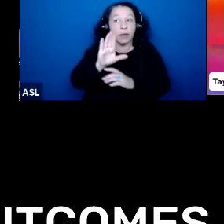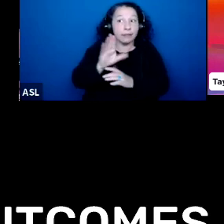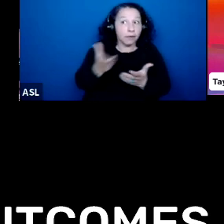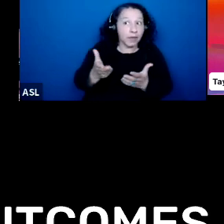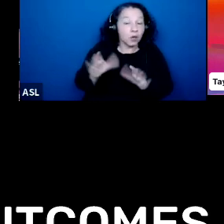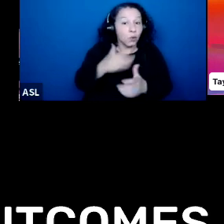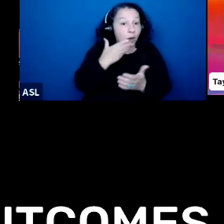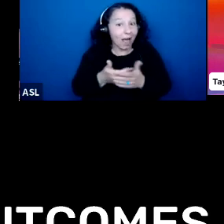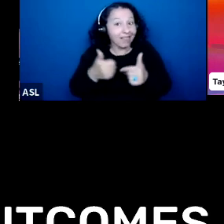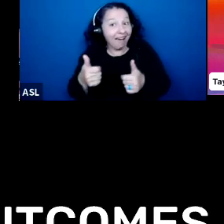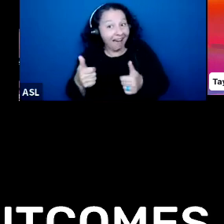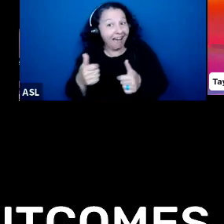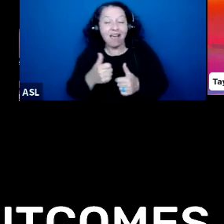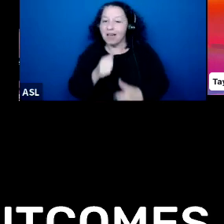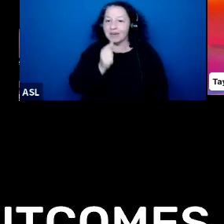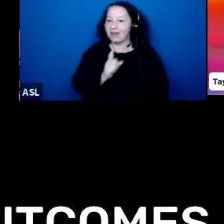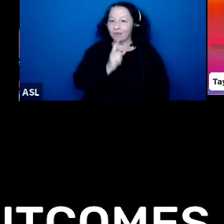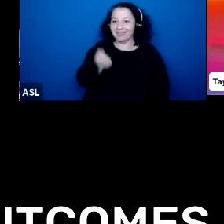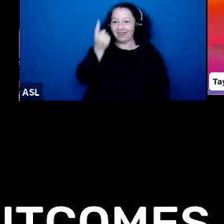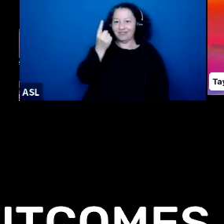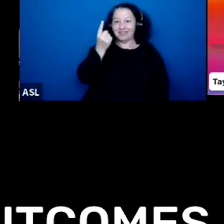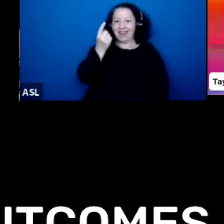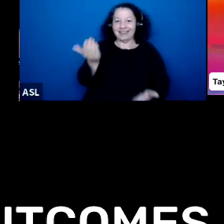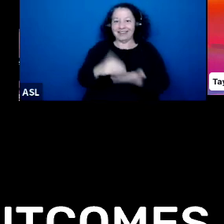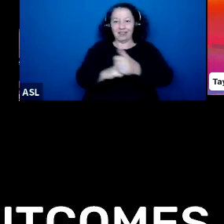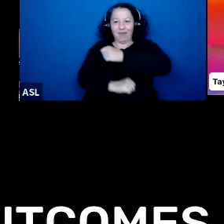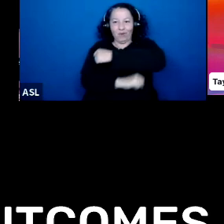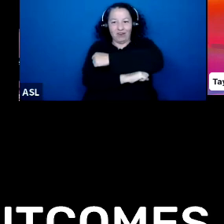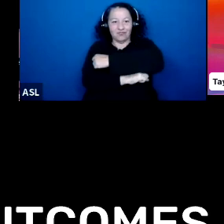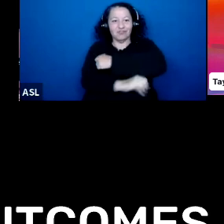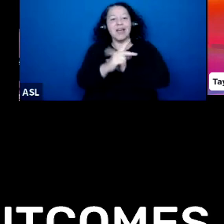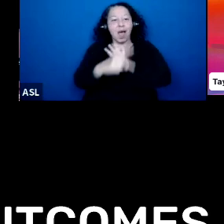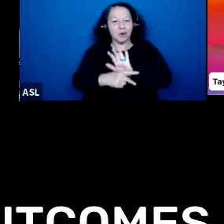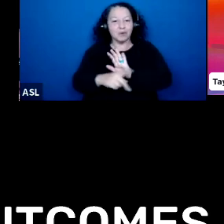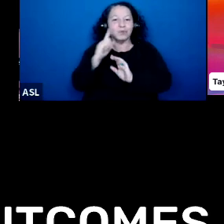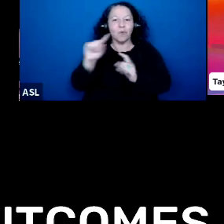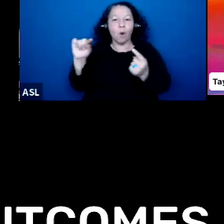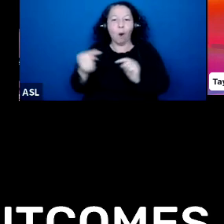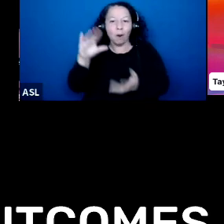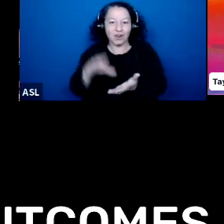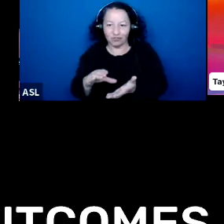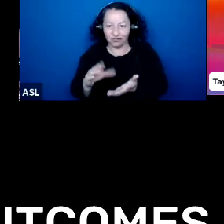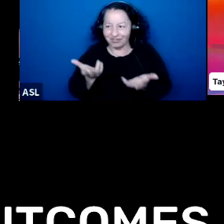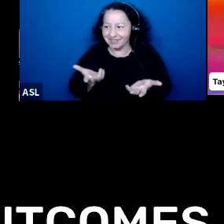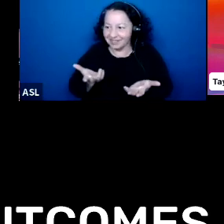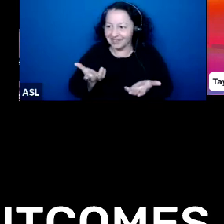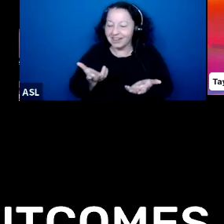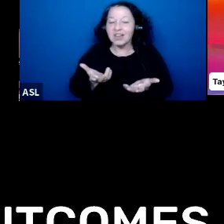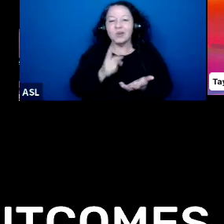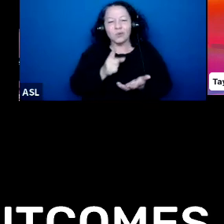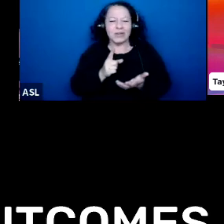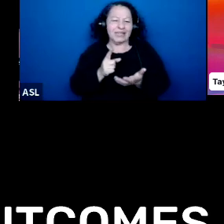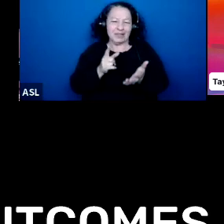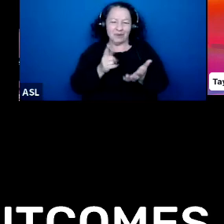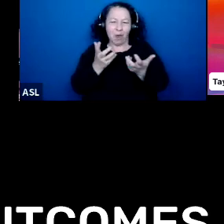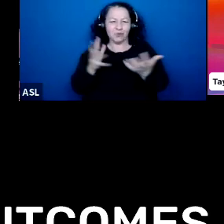their thing, doing it well, but not really understanding the foundations and the principles of harm reduction. So it was